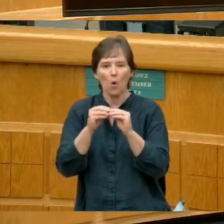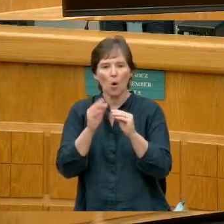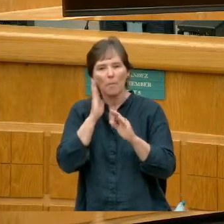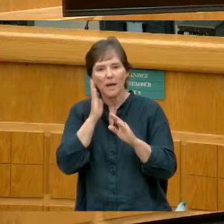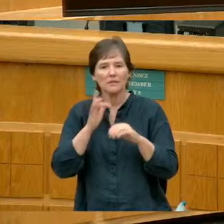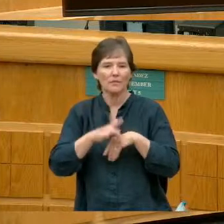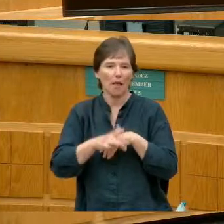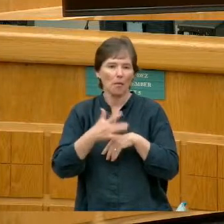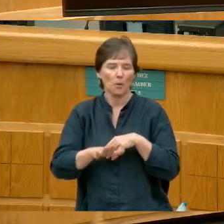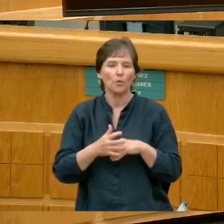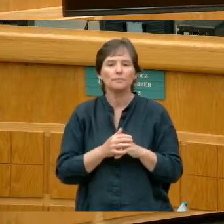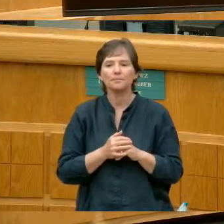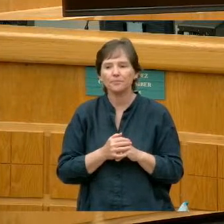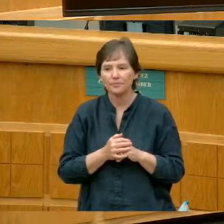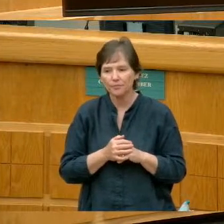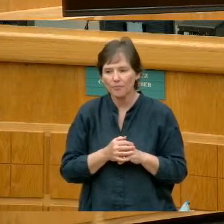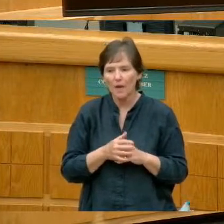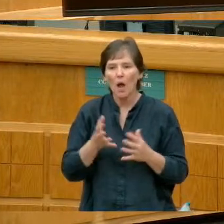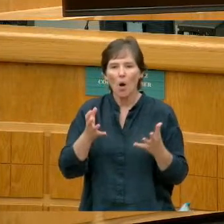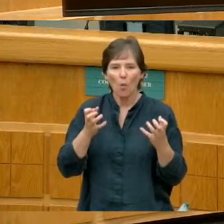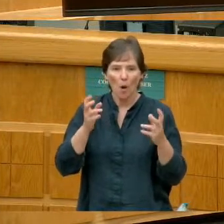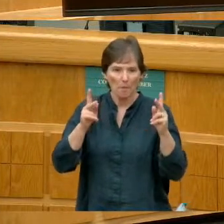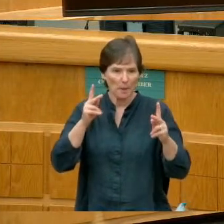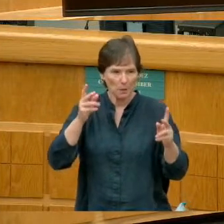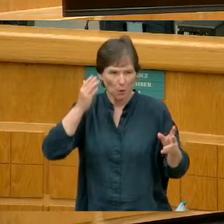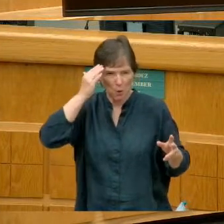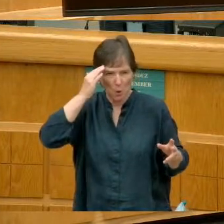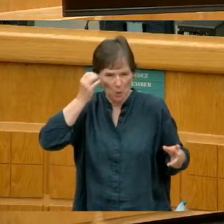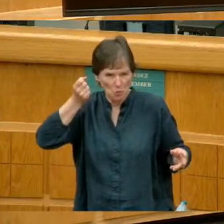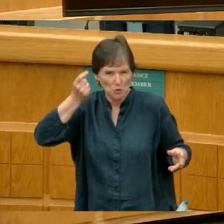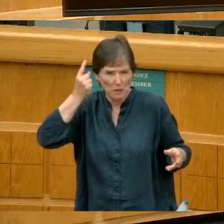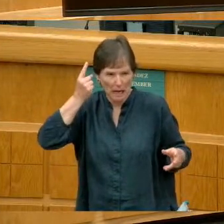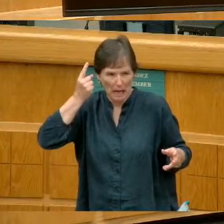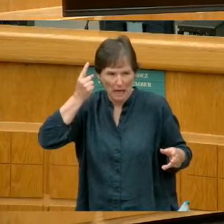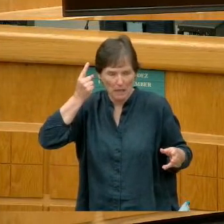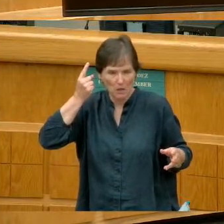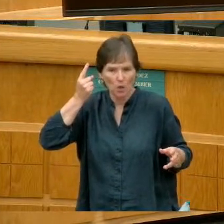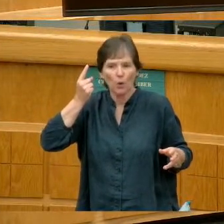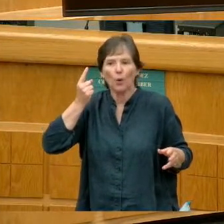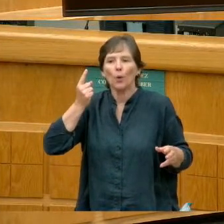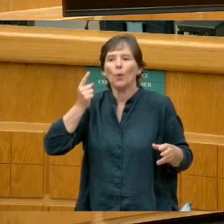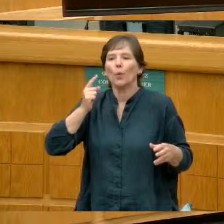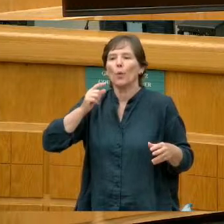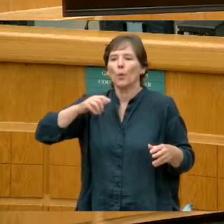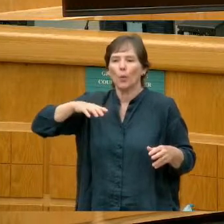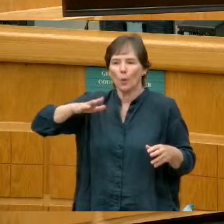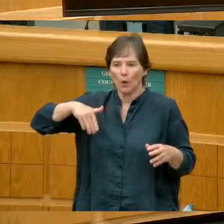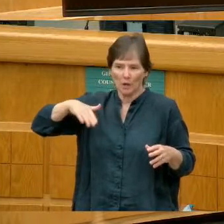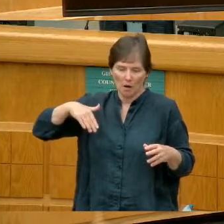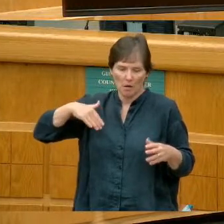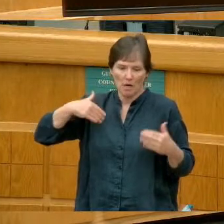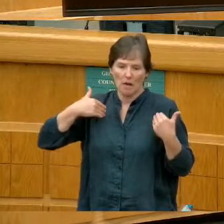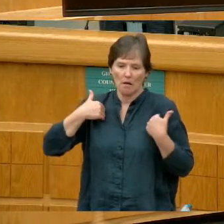So I want you to know it's not, we're not at that point where,